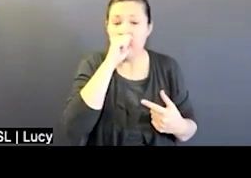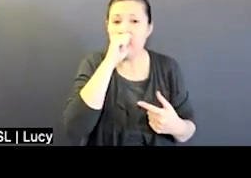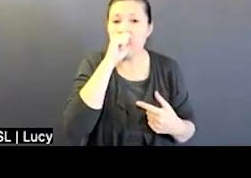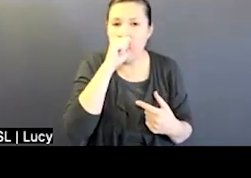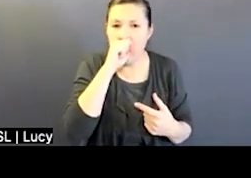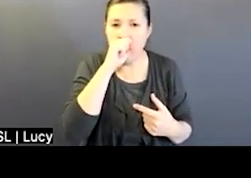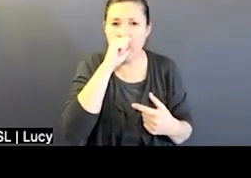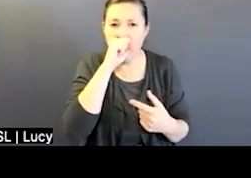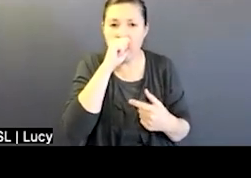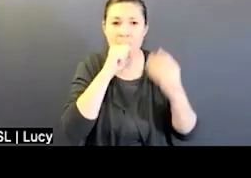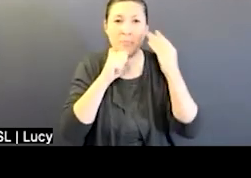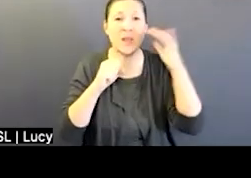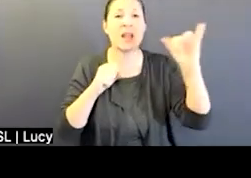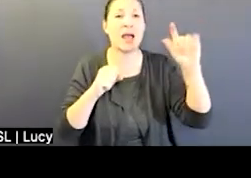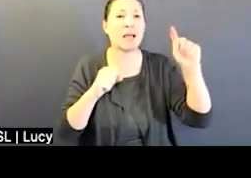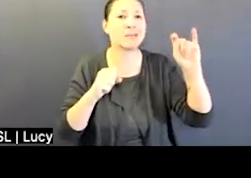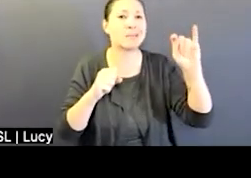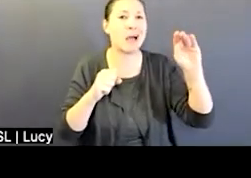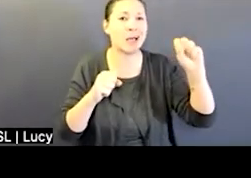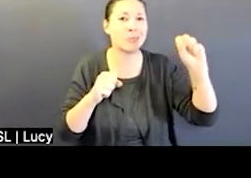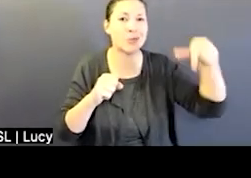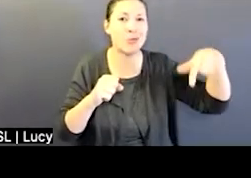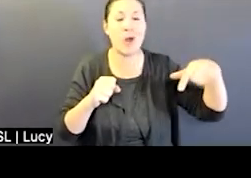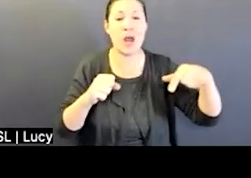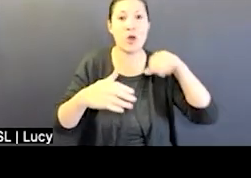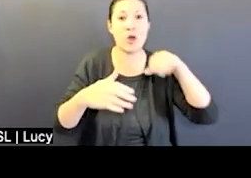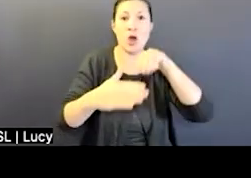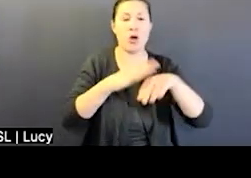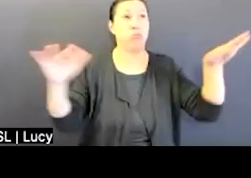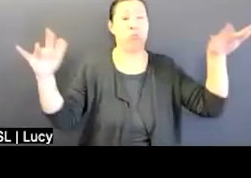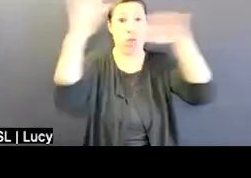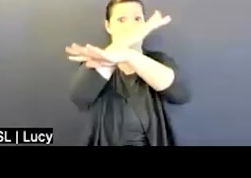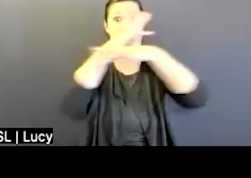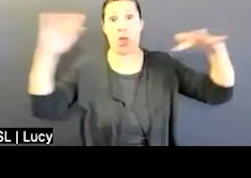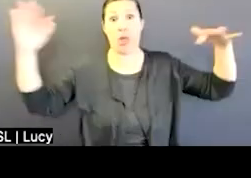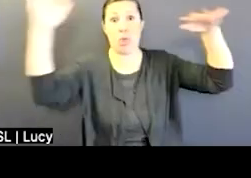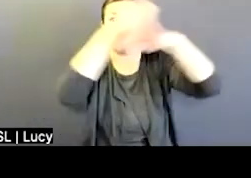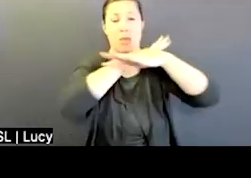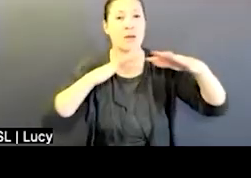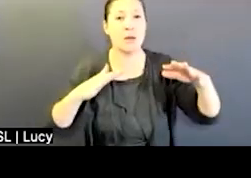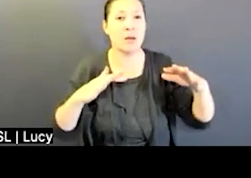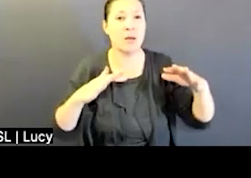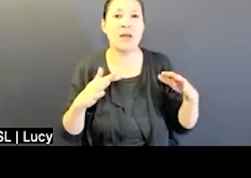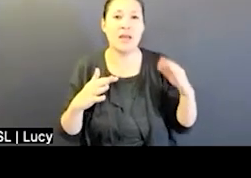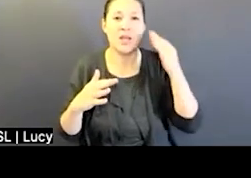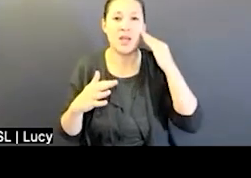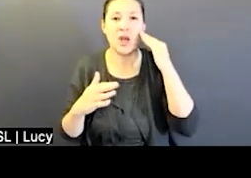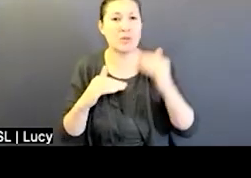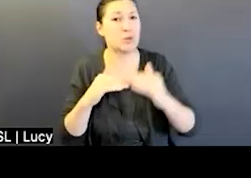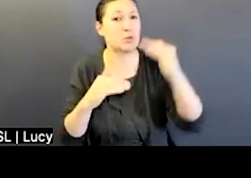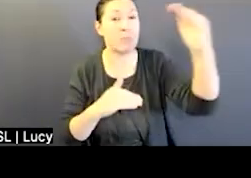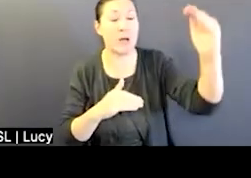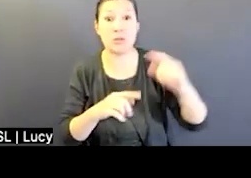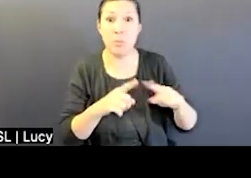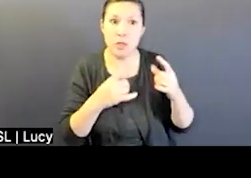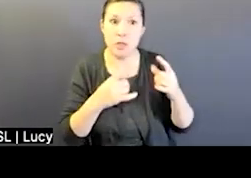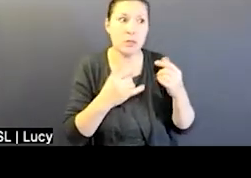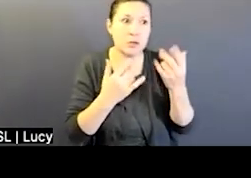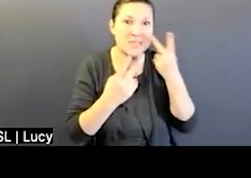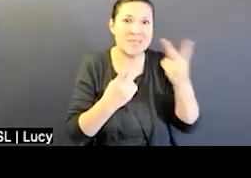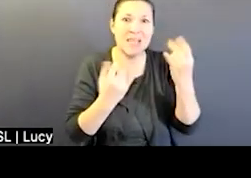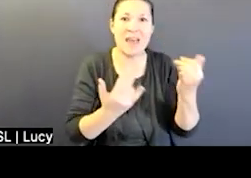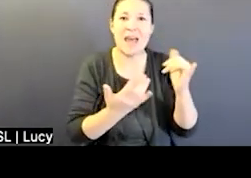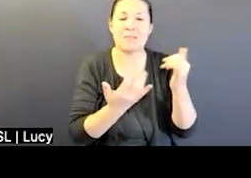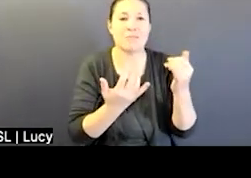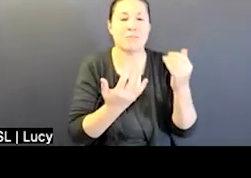Square for some neurodivergent people just going to the grocery store. You know, there's just too much input all the